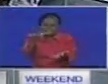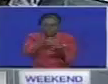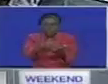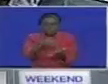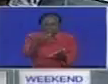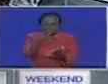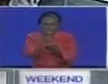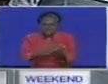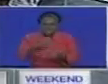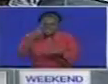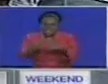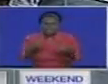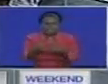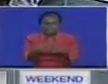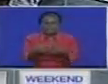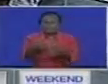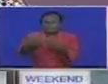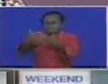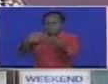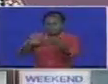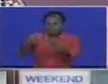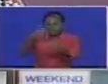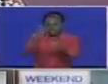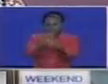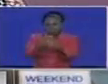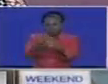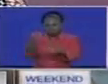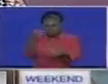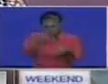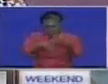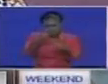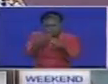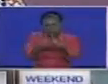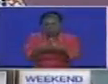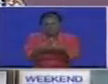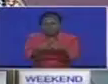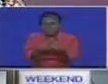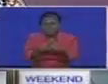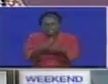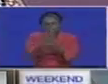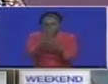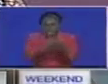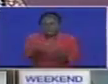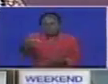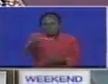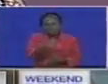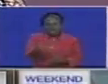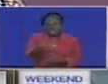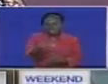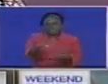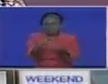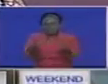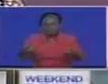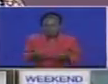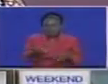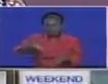it's something you've done for a while. We have done before. We have done our grassroots. We did right from sub-location to location to ward to constituency